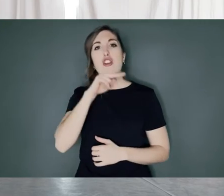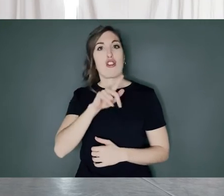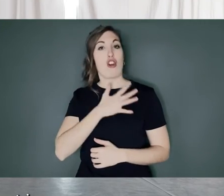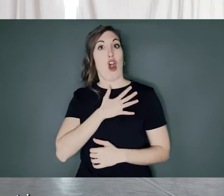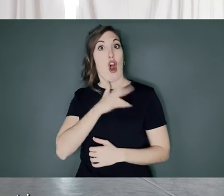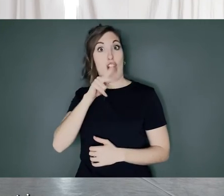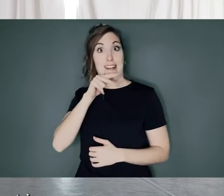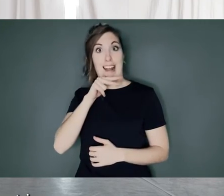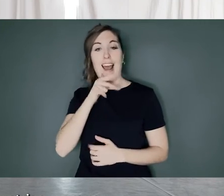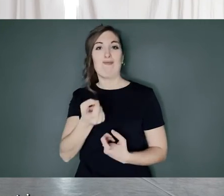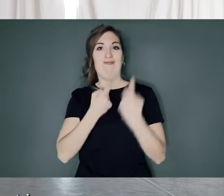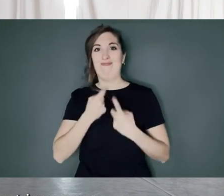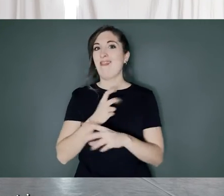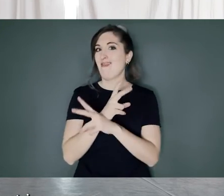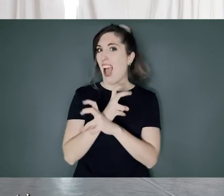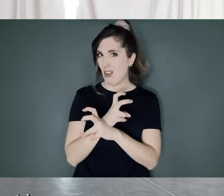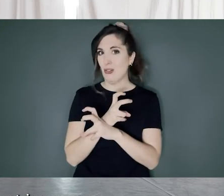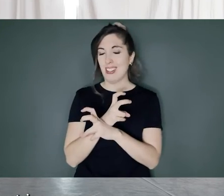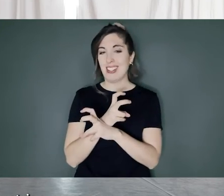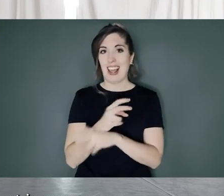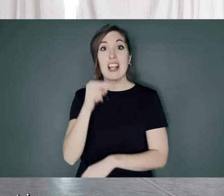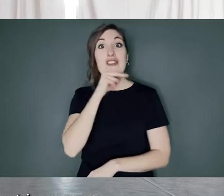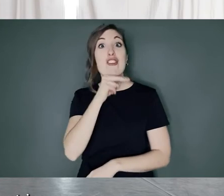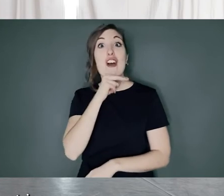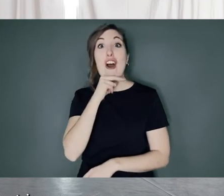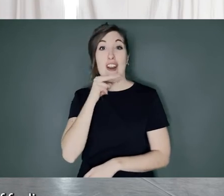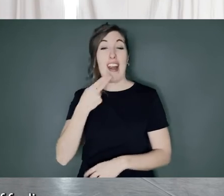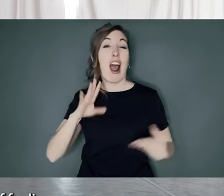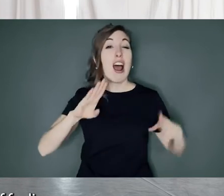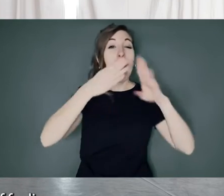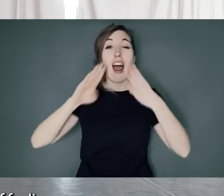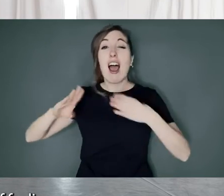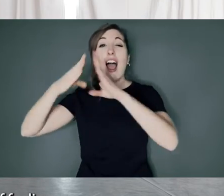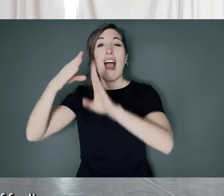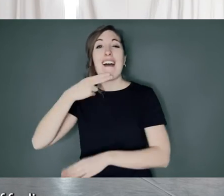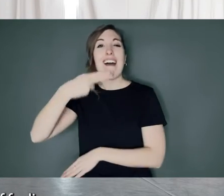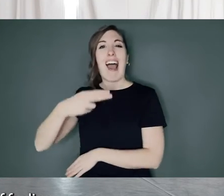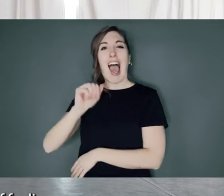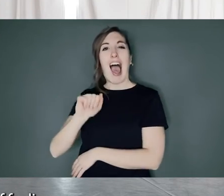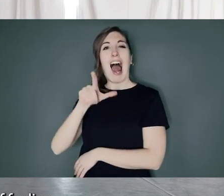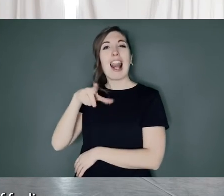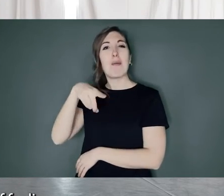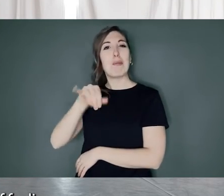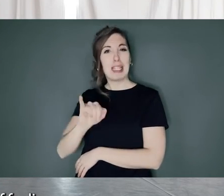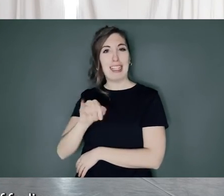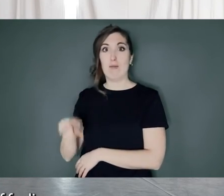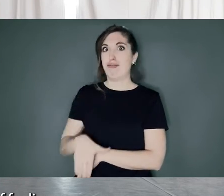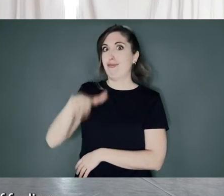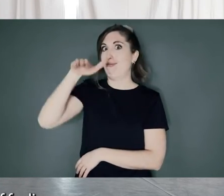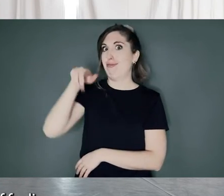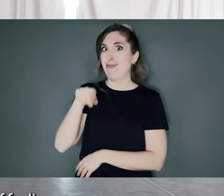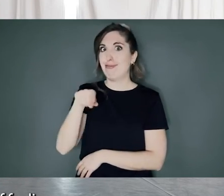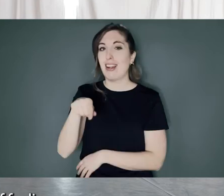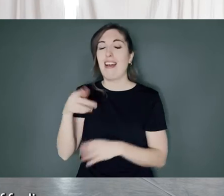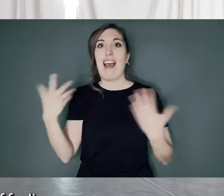influence. My grandmother herself is an Austrian woman, and she grew up in the Alps.